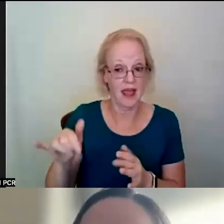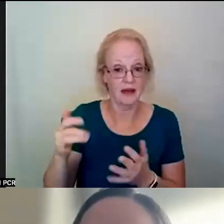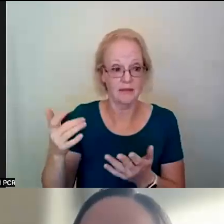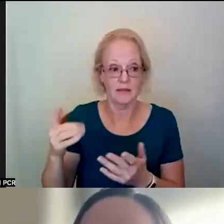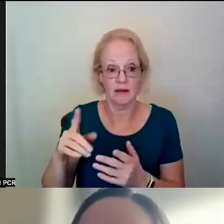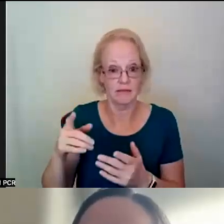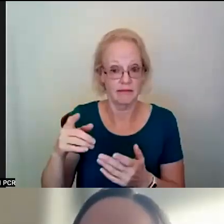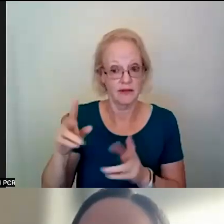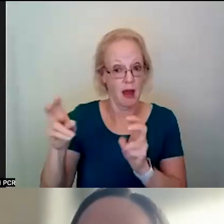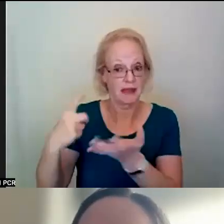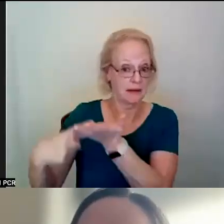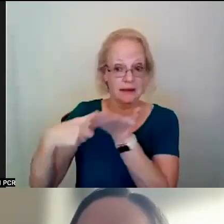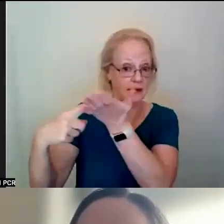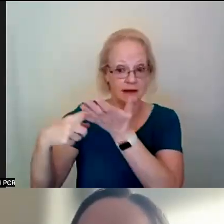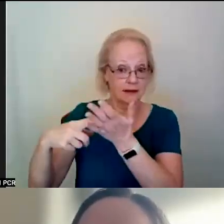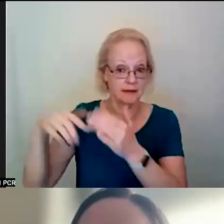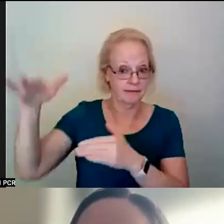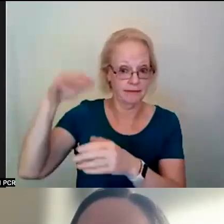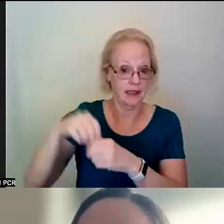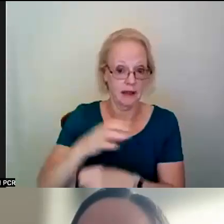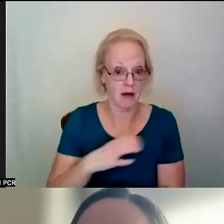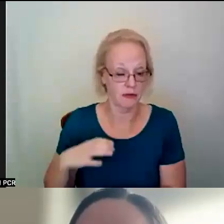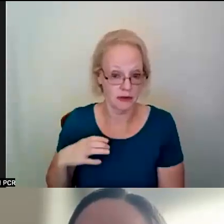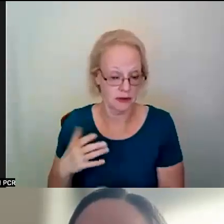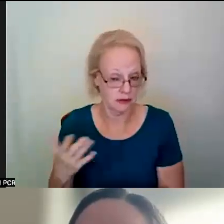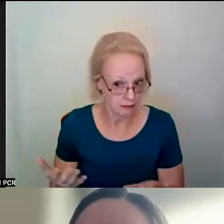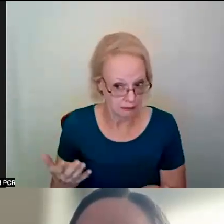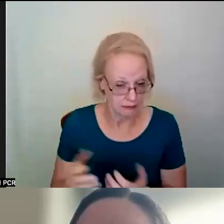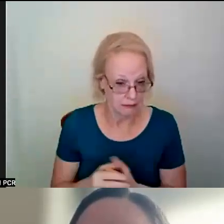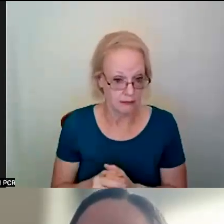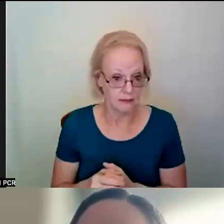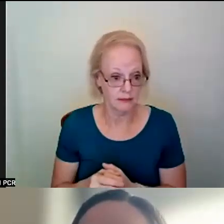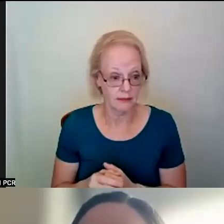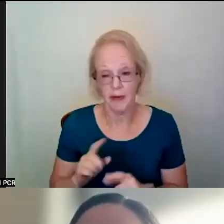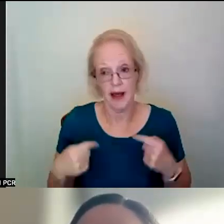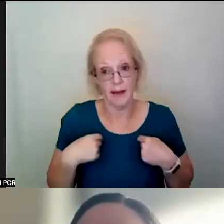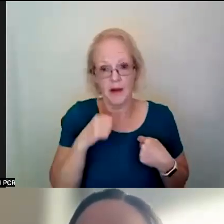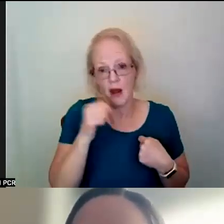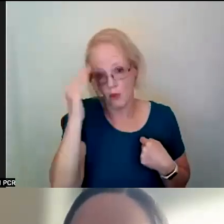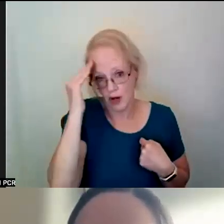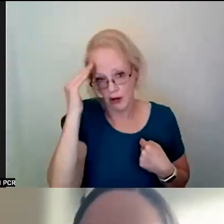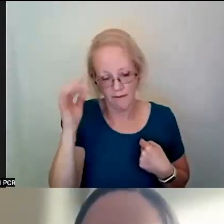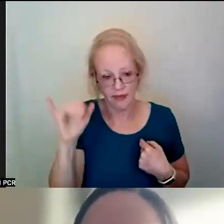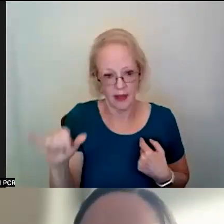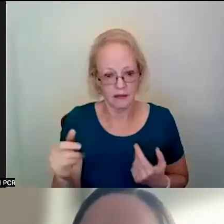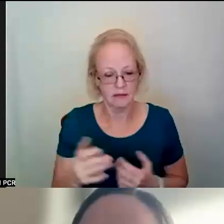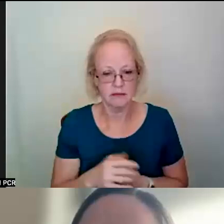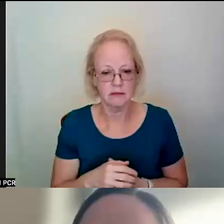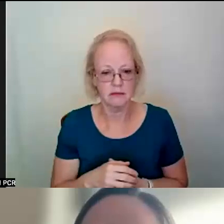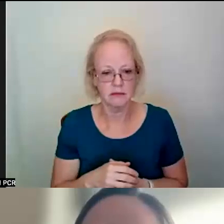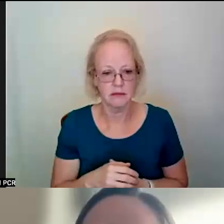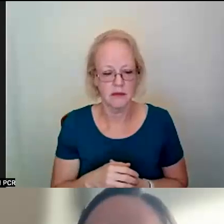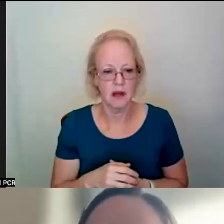level in Congress, but you know, I am not aware of it other than a proposal